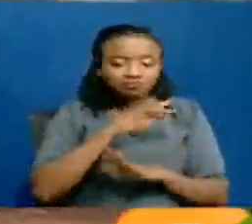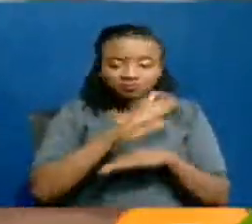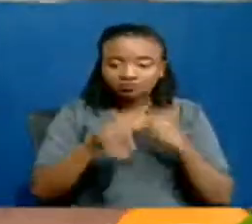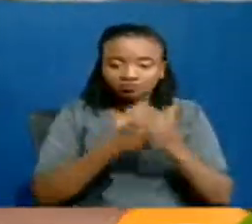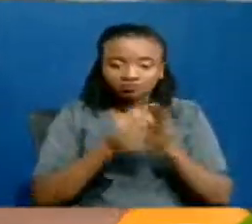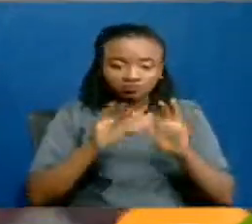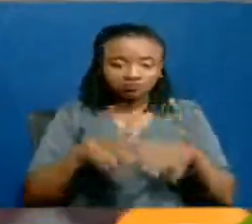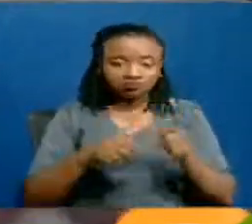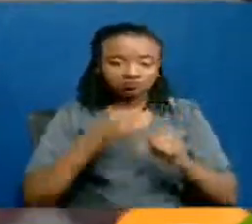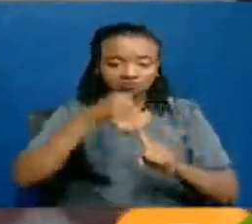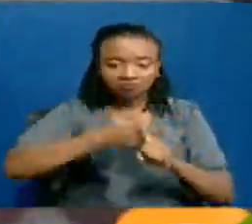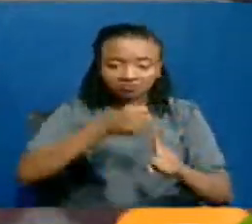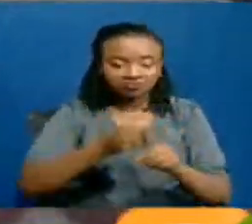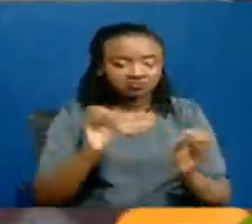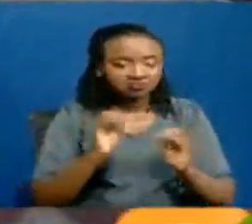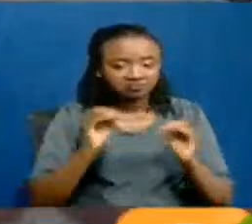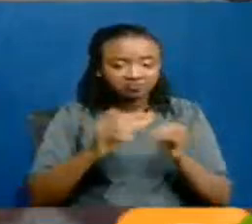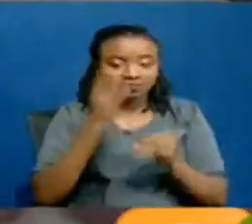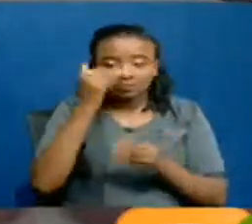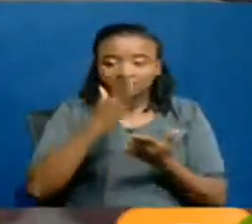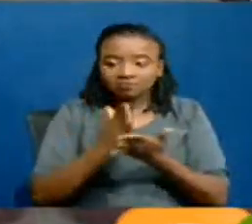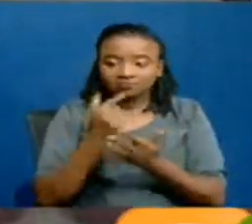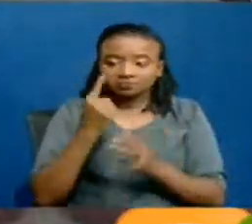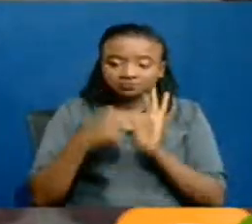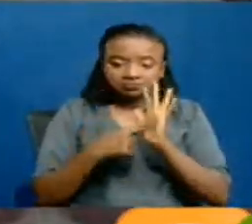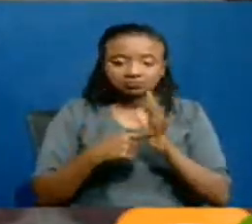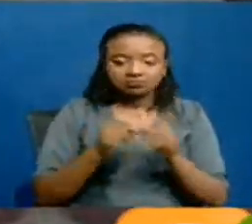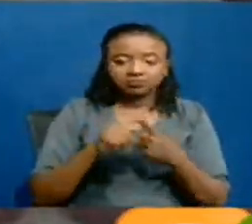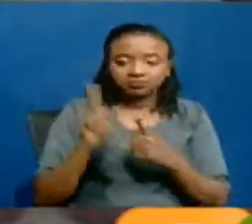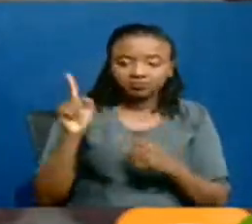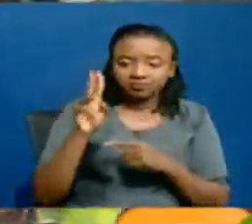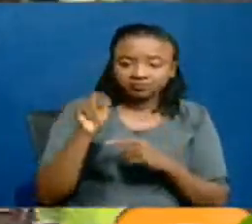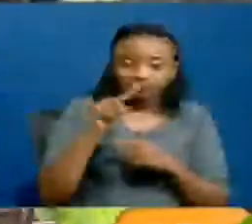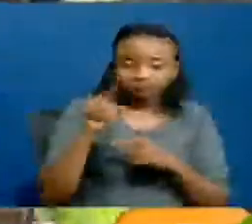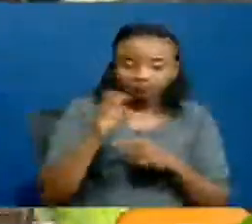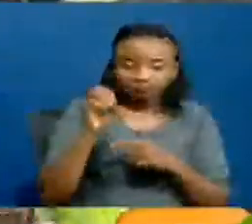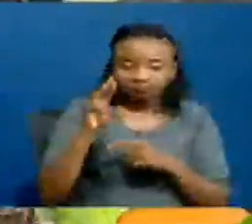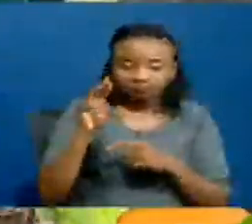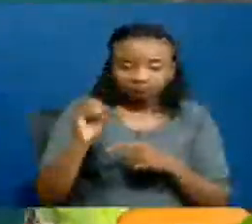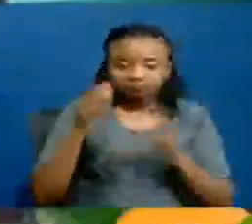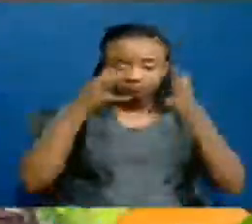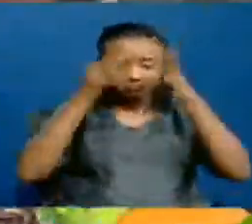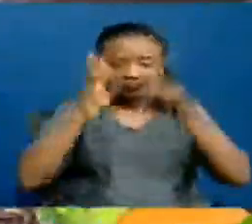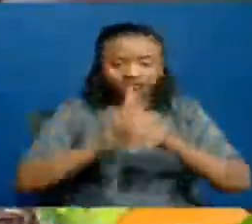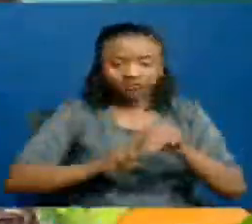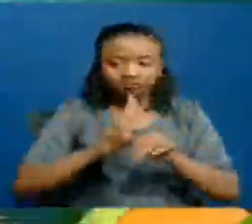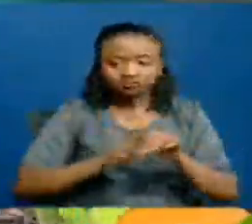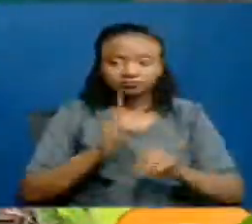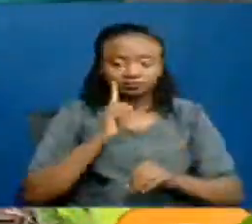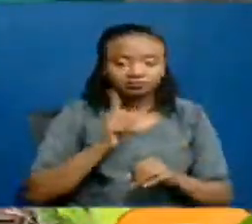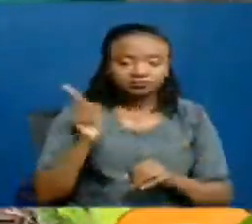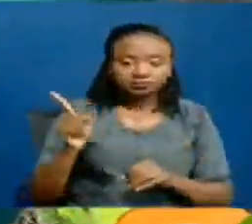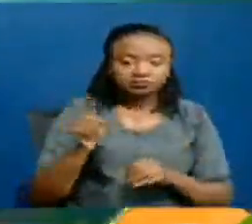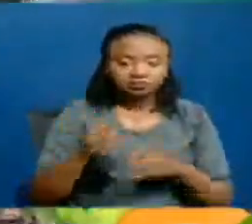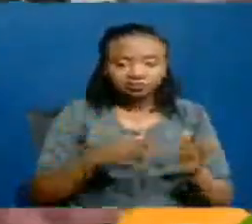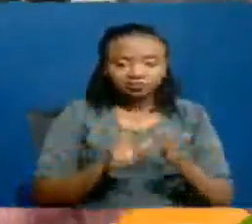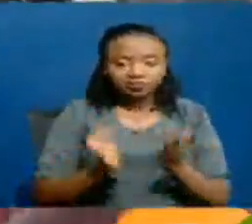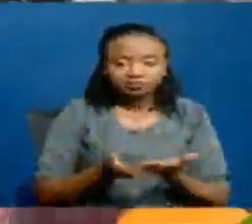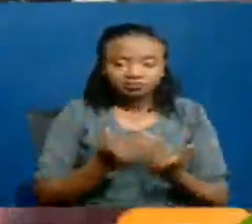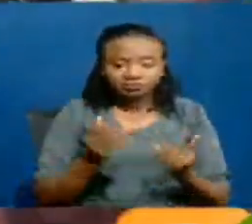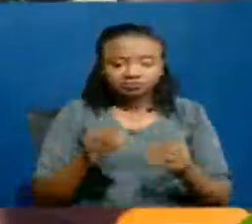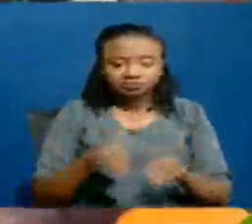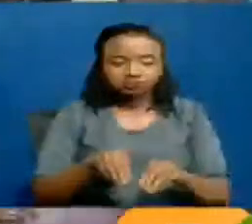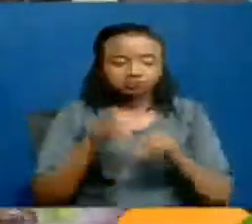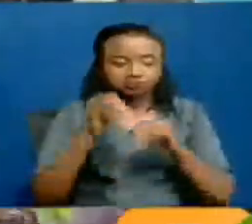struggling. Some, like Nzomo Mitau, have turned to regenerative agriculture to restore soil health and